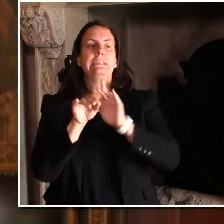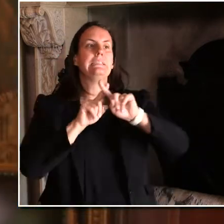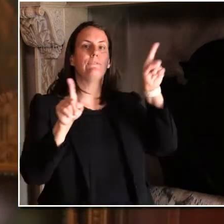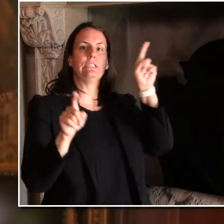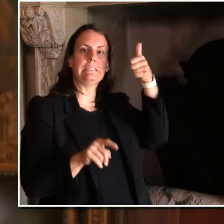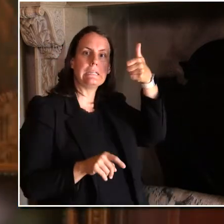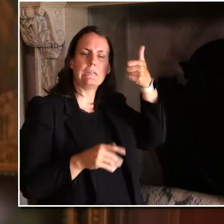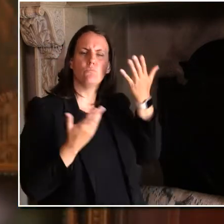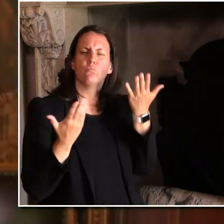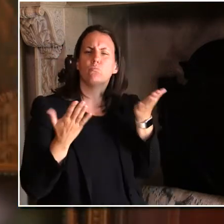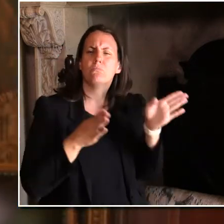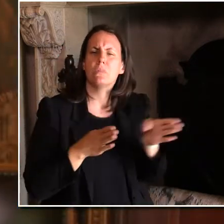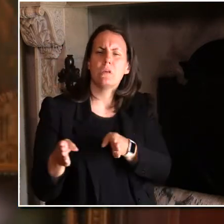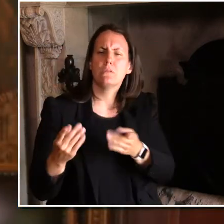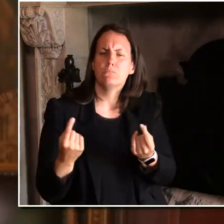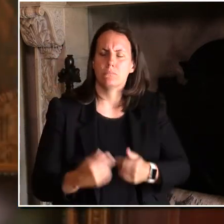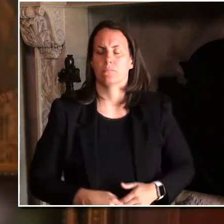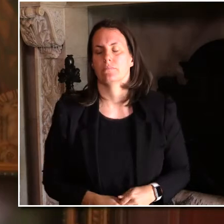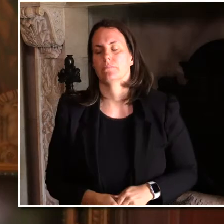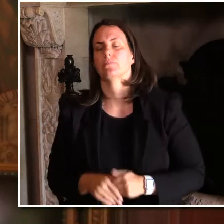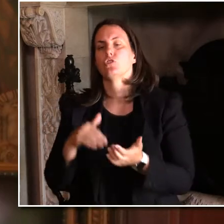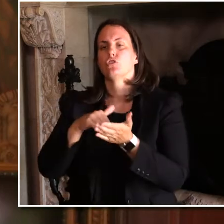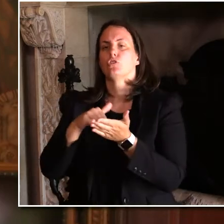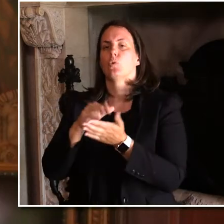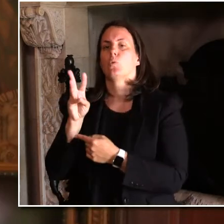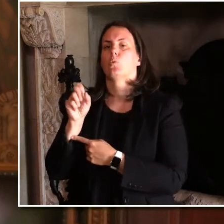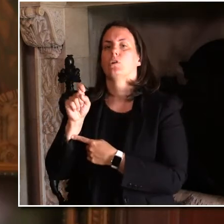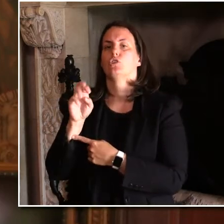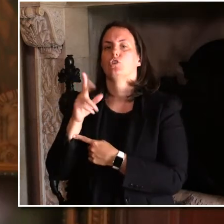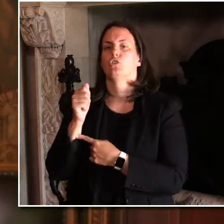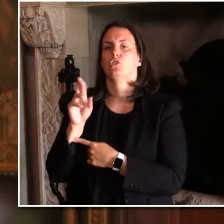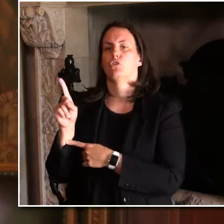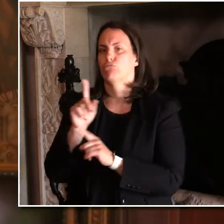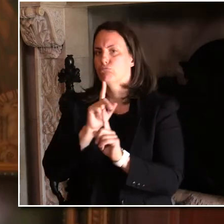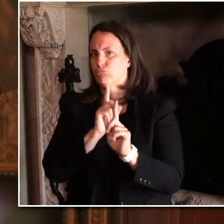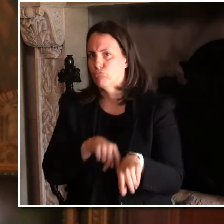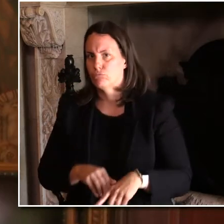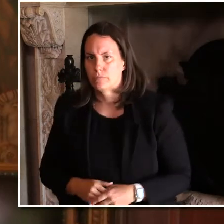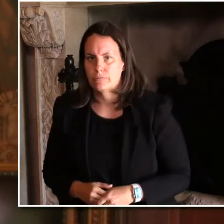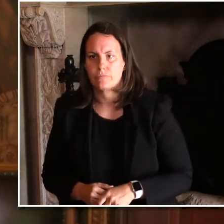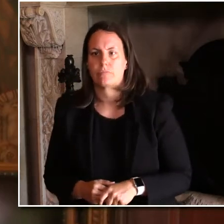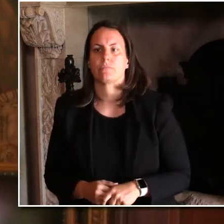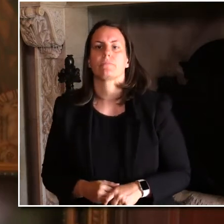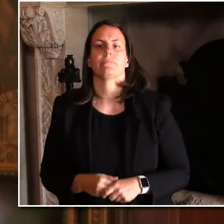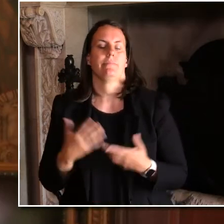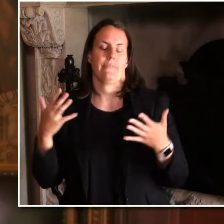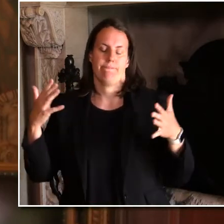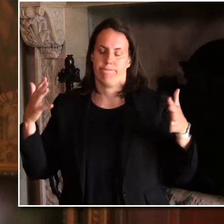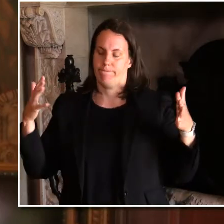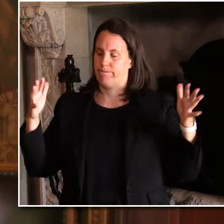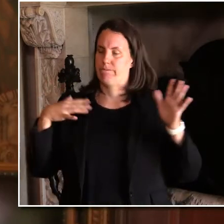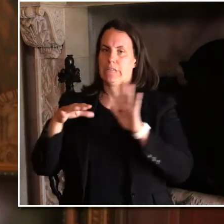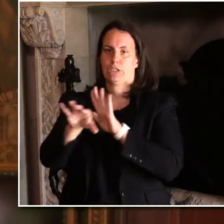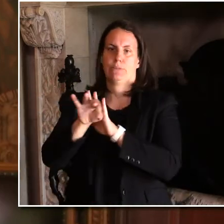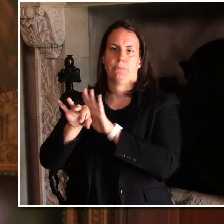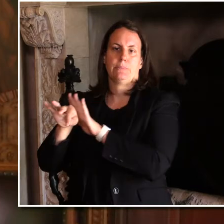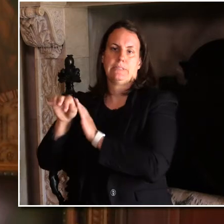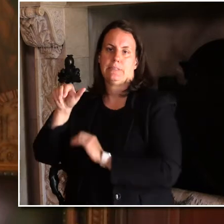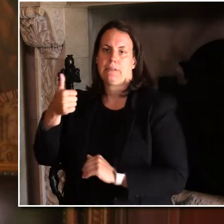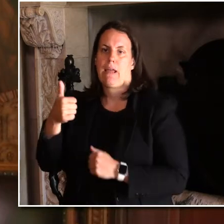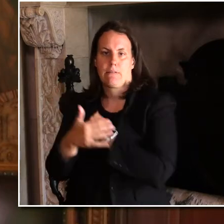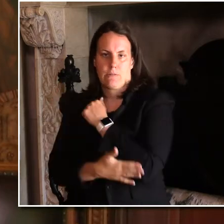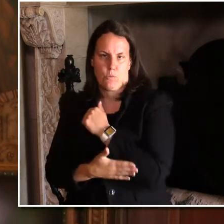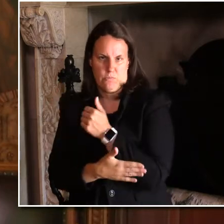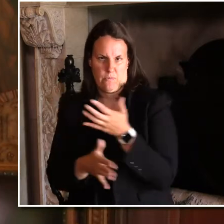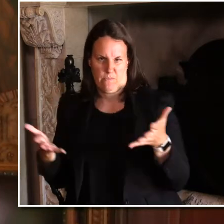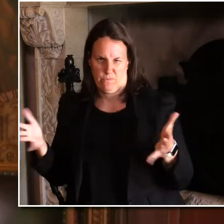counties have been selected based on the fact that this is an ongoing research project that's been funded for